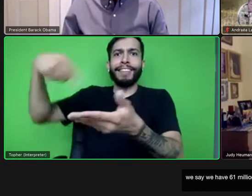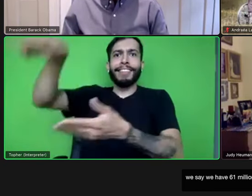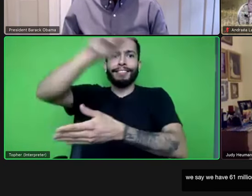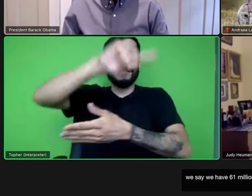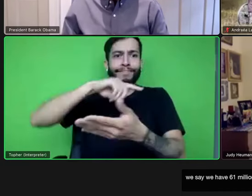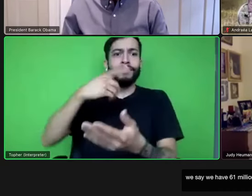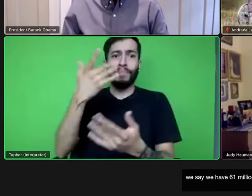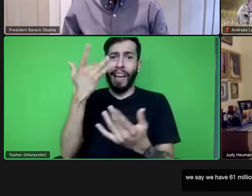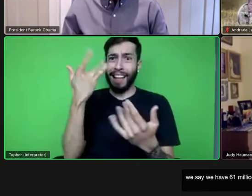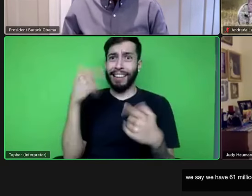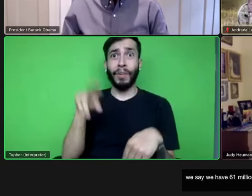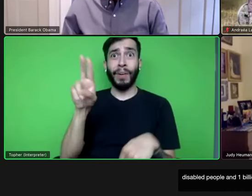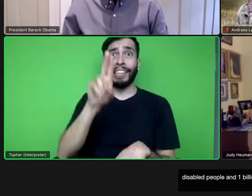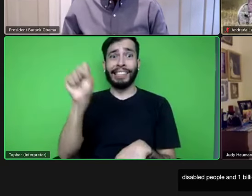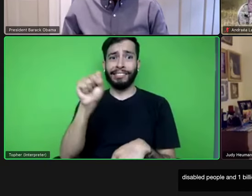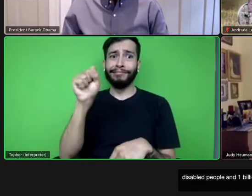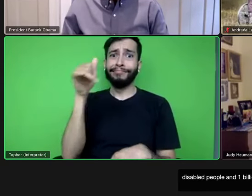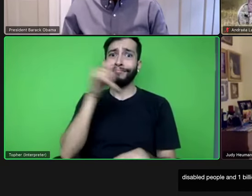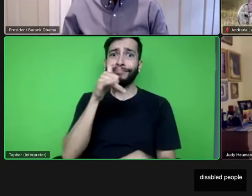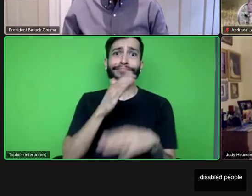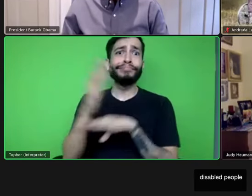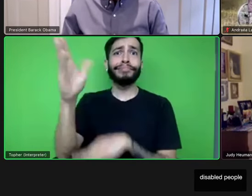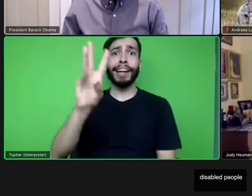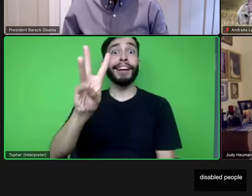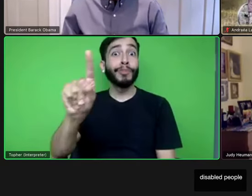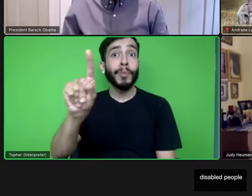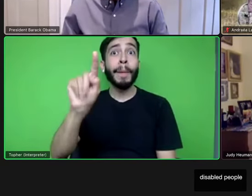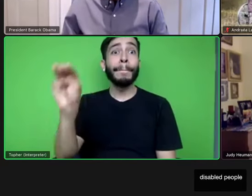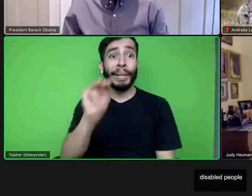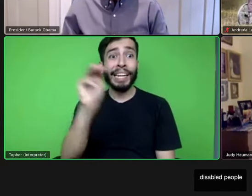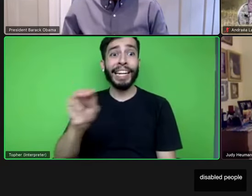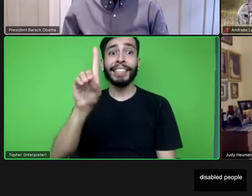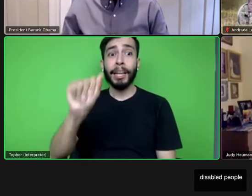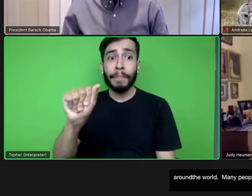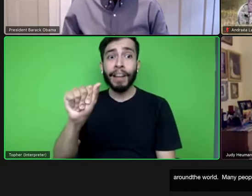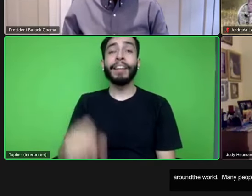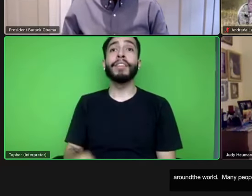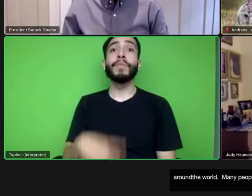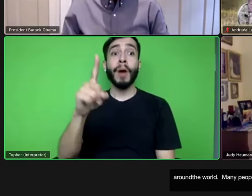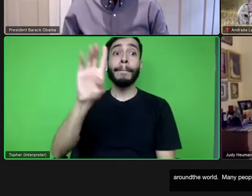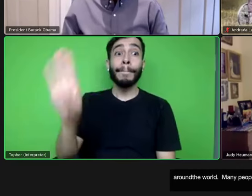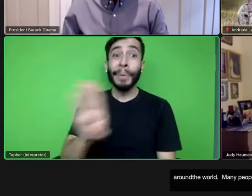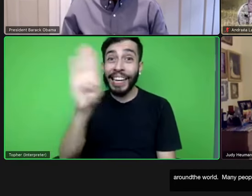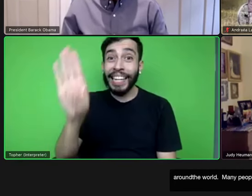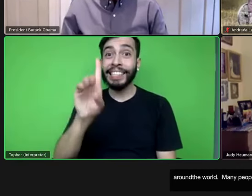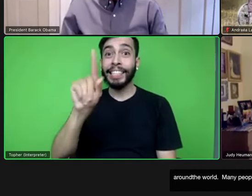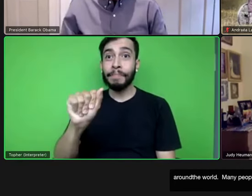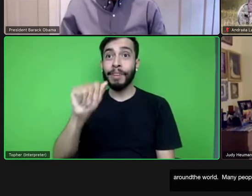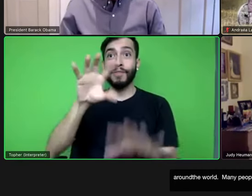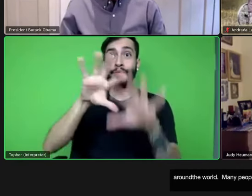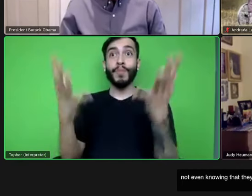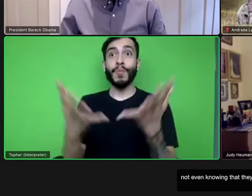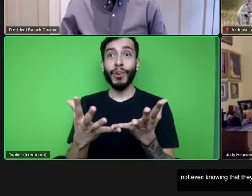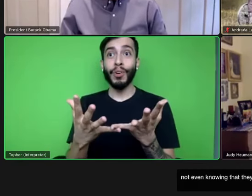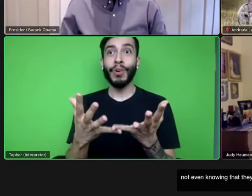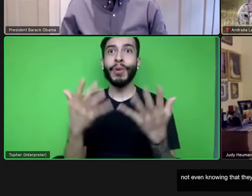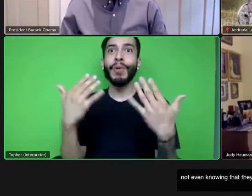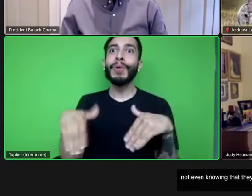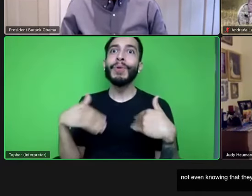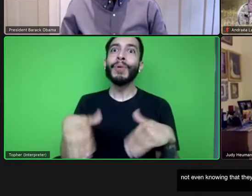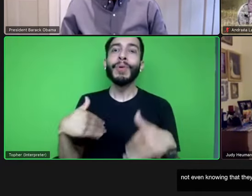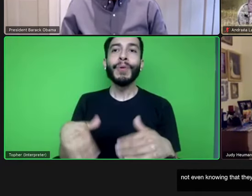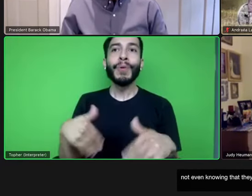people around the world. Many people still not even knowing that they're protected by various laws, that if they